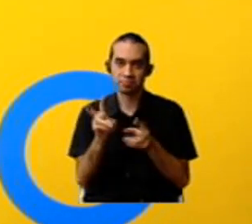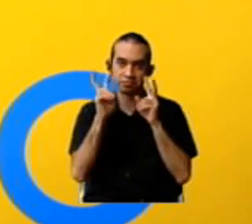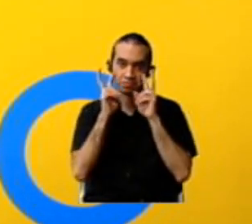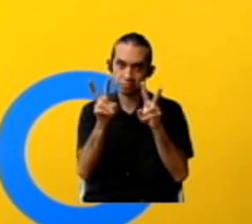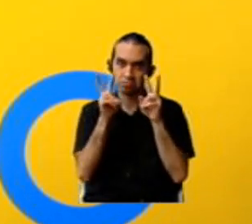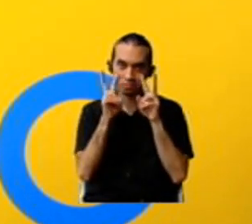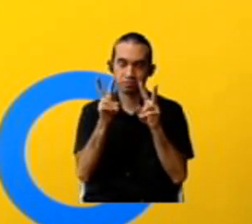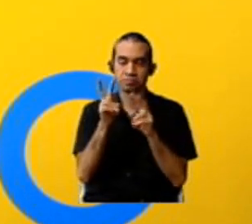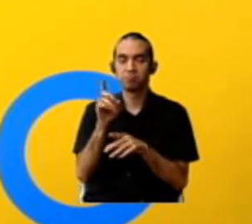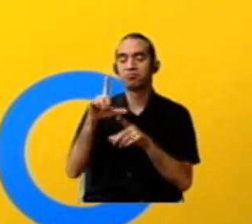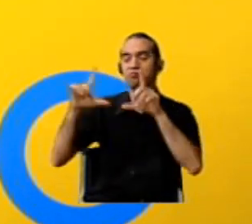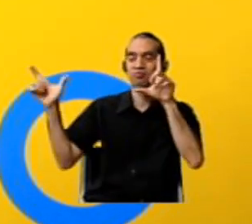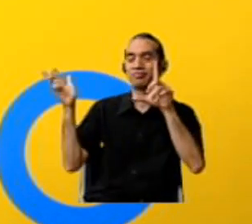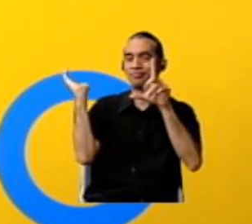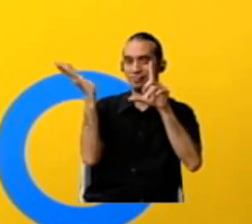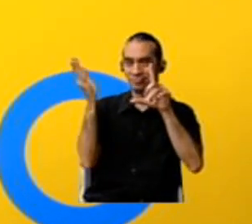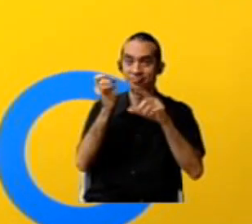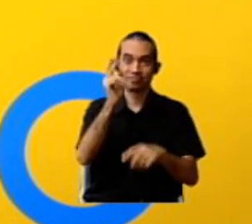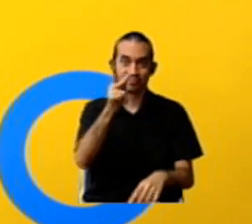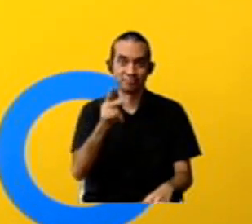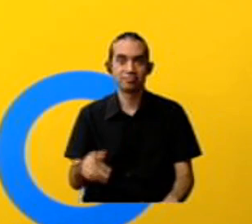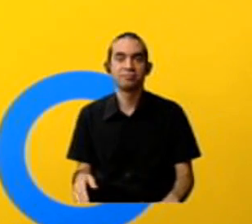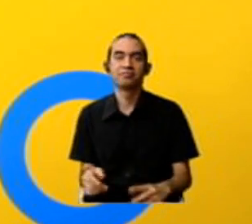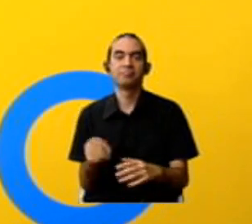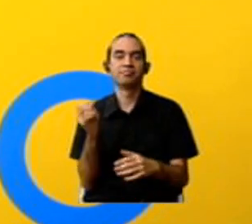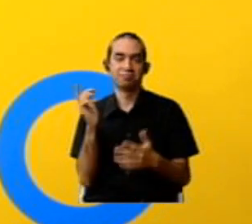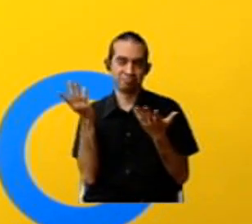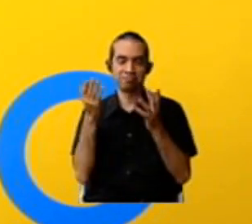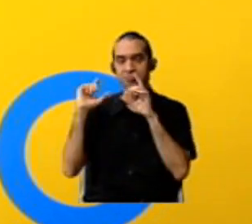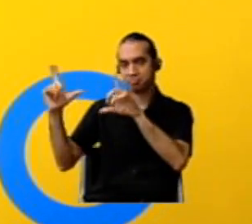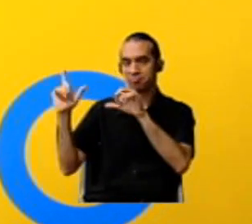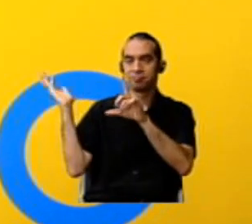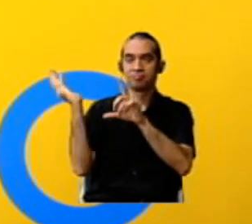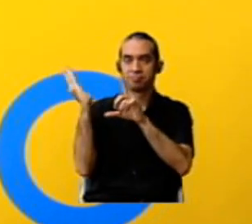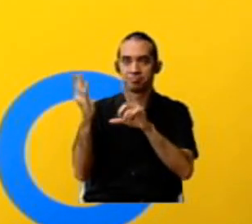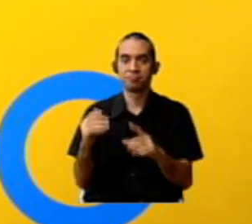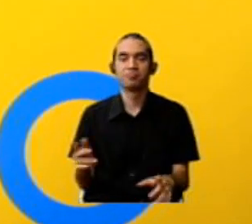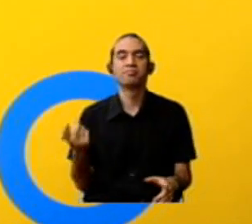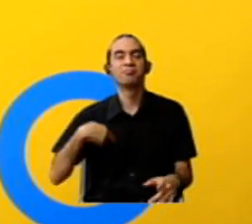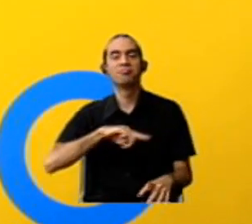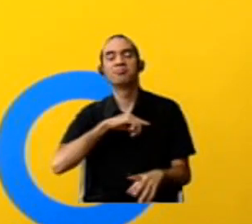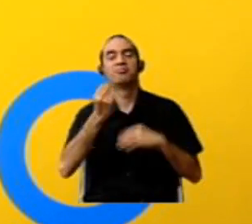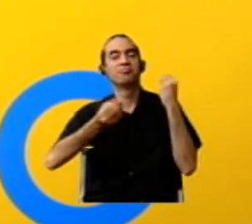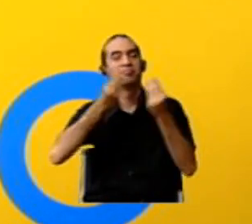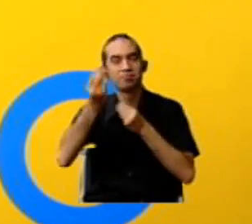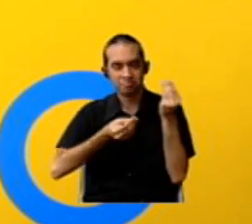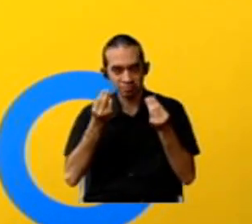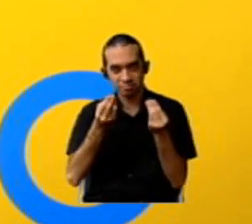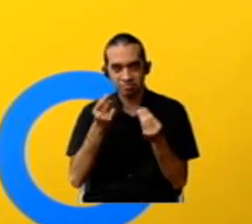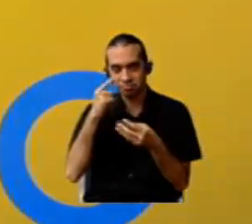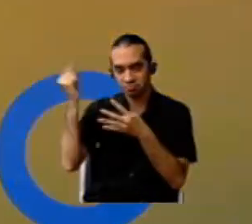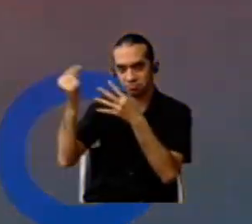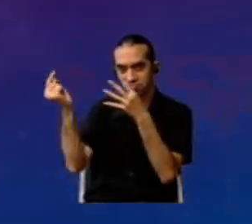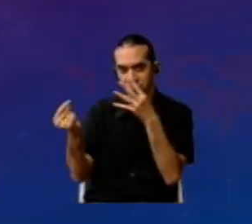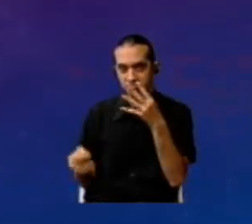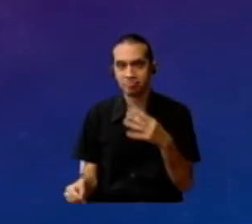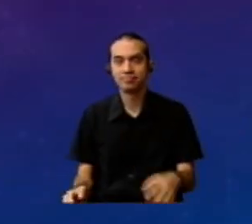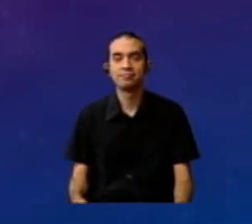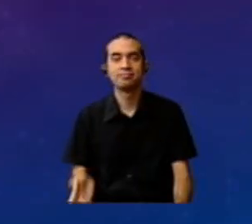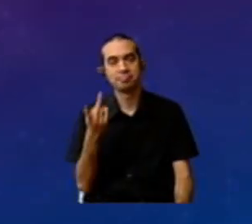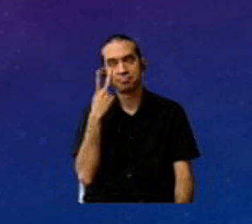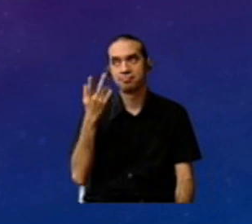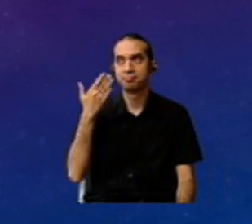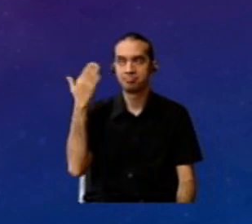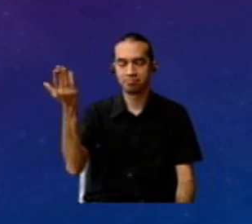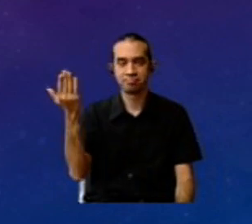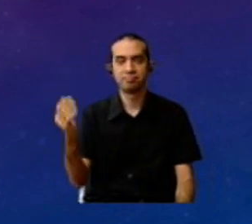a presentation. Okay, we have a presentation and we are going to look at those symptoms. Let's take